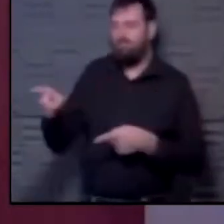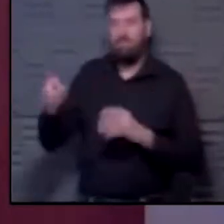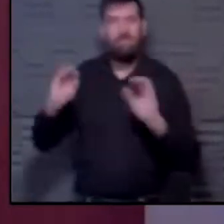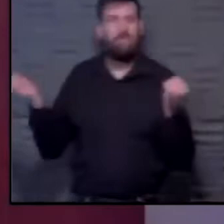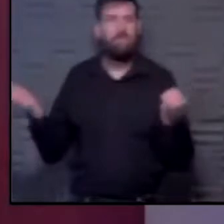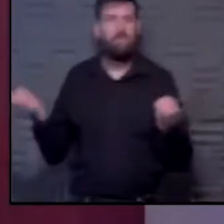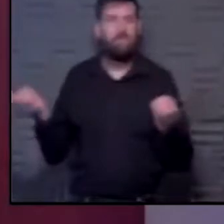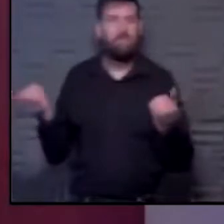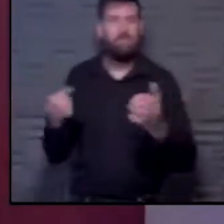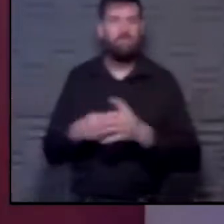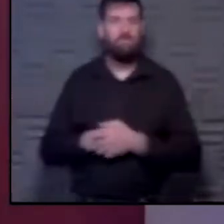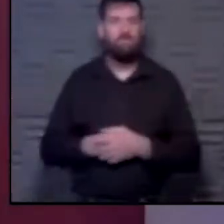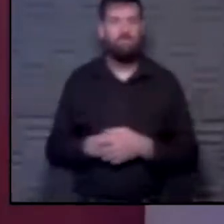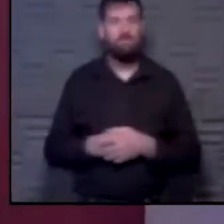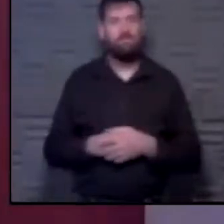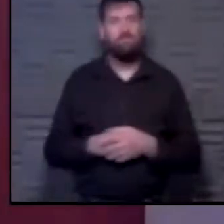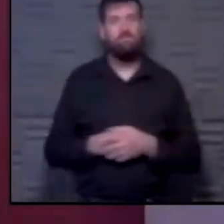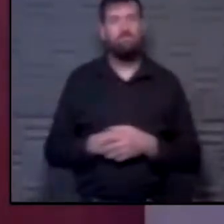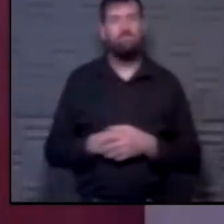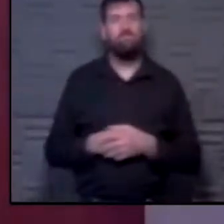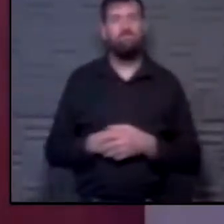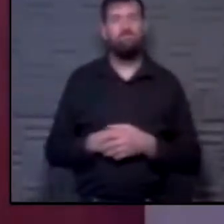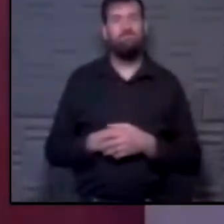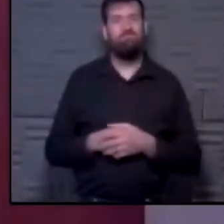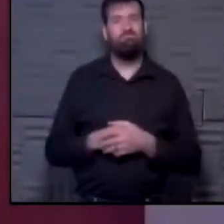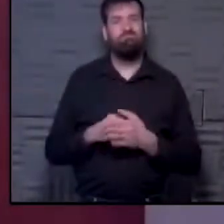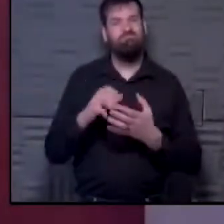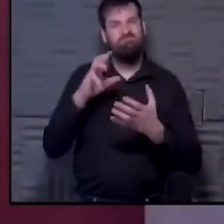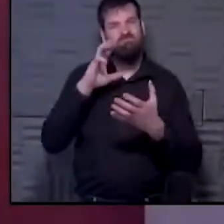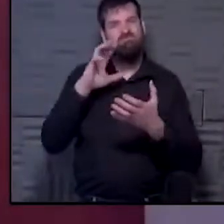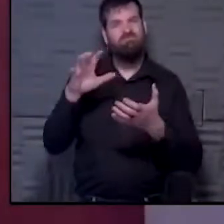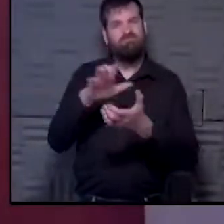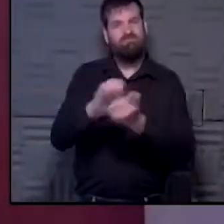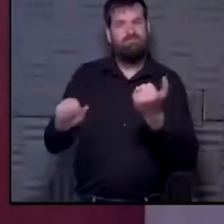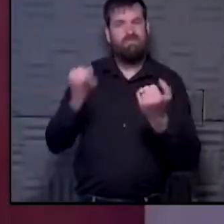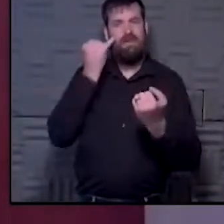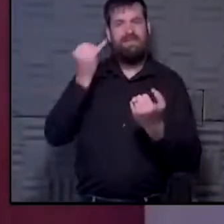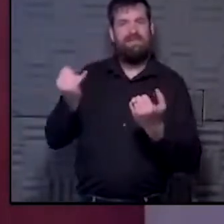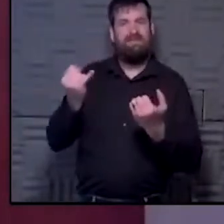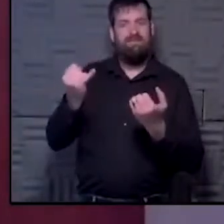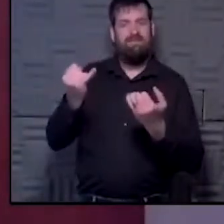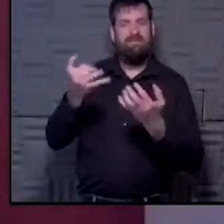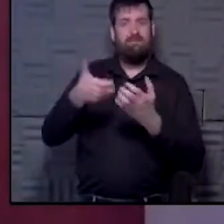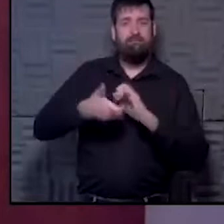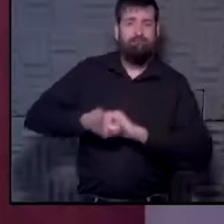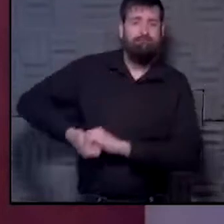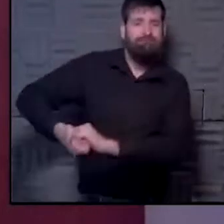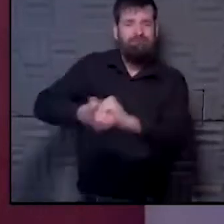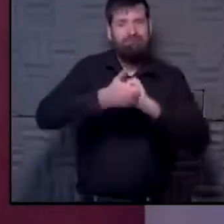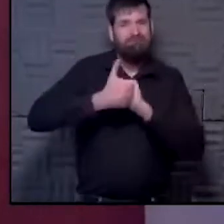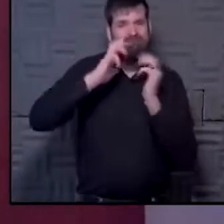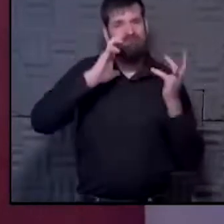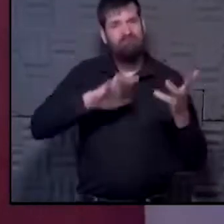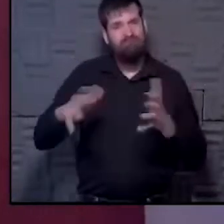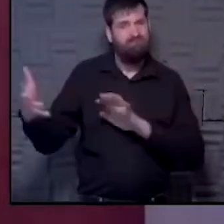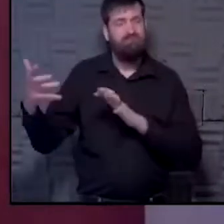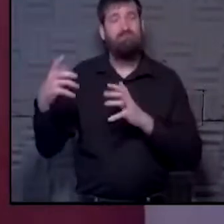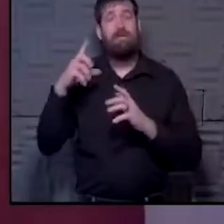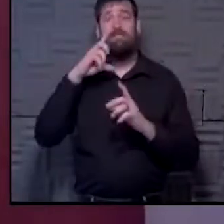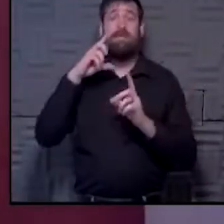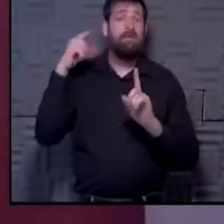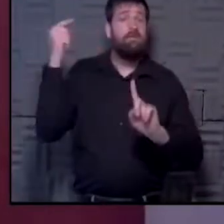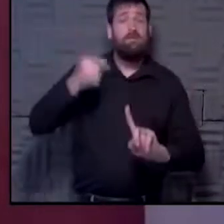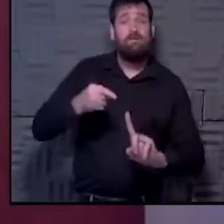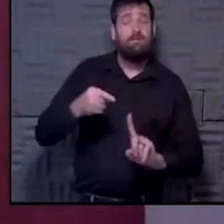So, it erodes the sense of solidarity in a sense. So I think ultimately we